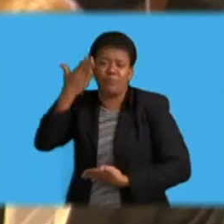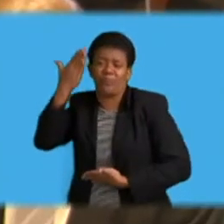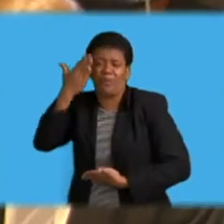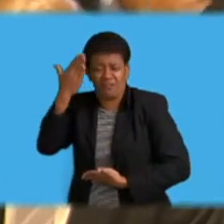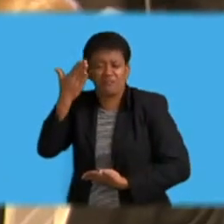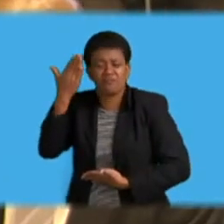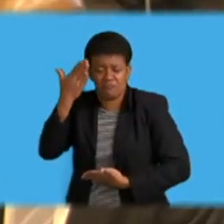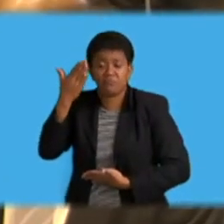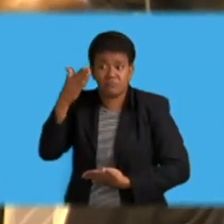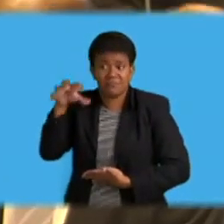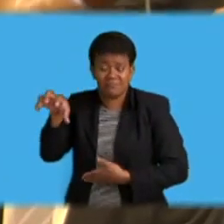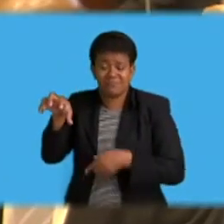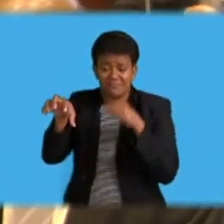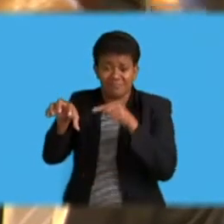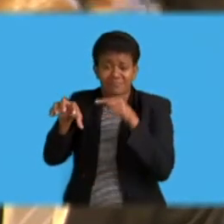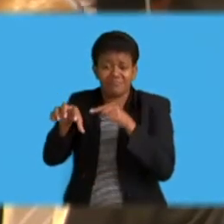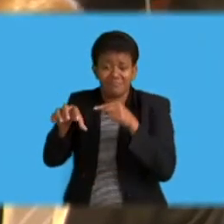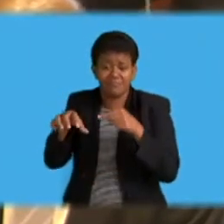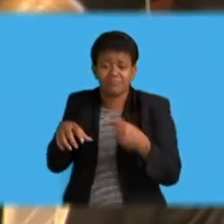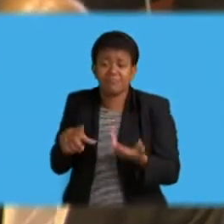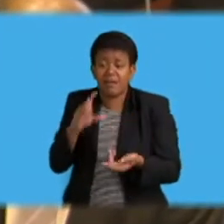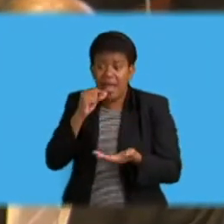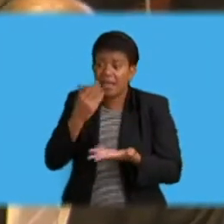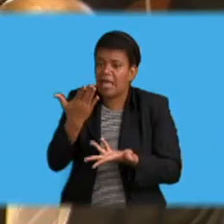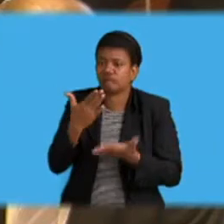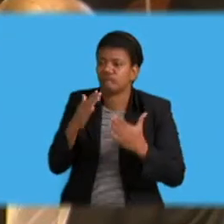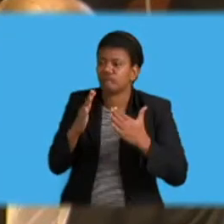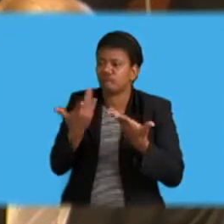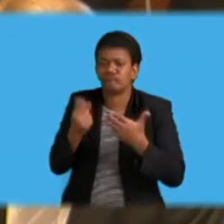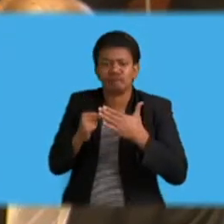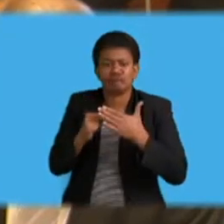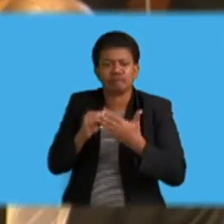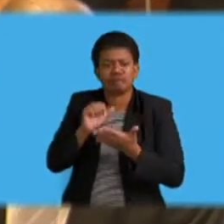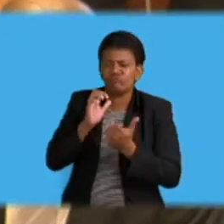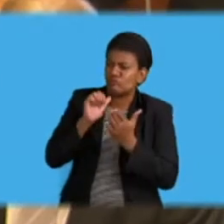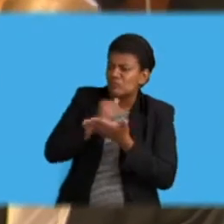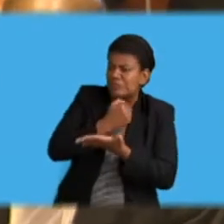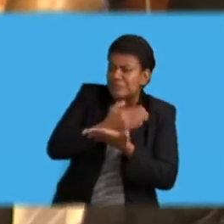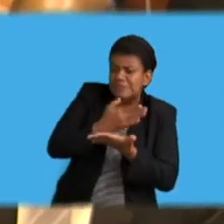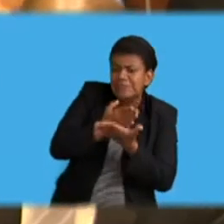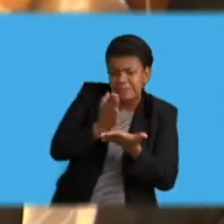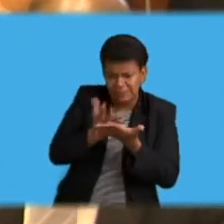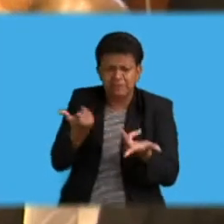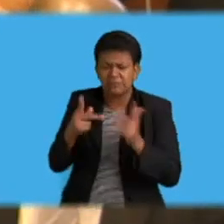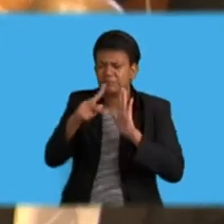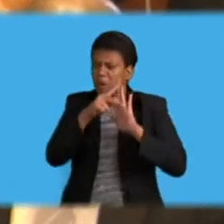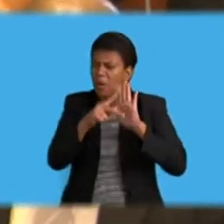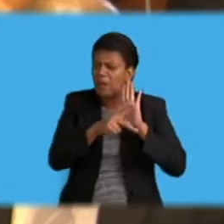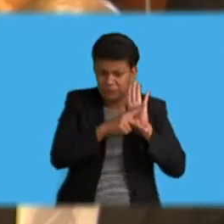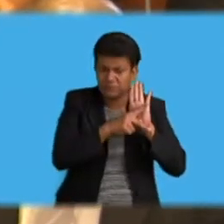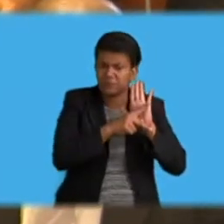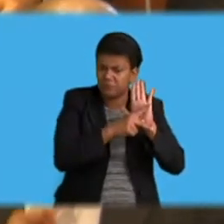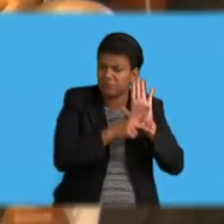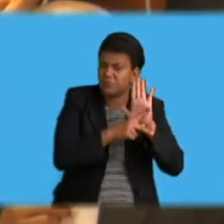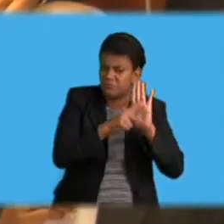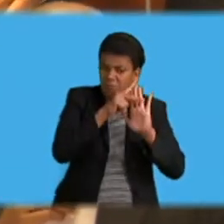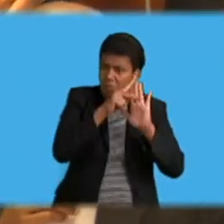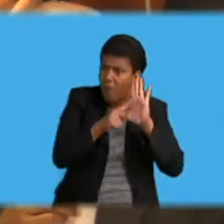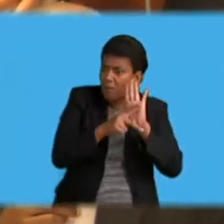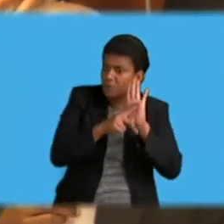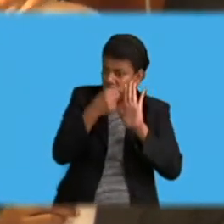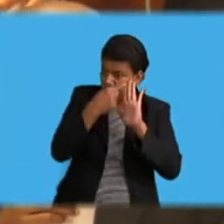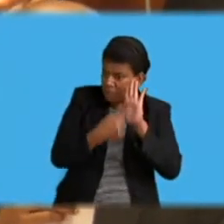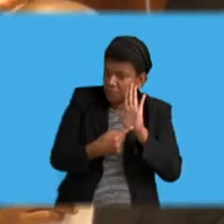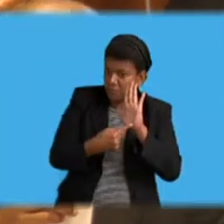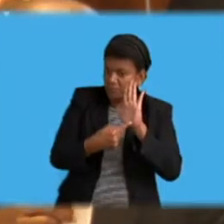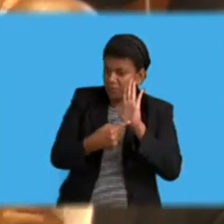education, so that we can come up with a policy and program, Honorable Deputy Speaker, which is owned by all, and not only a few, as